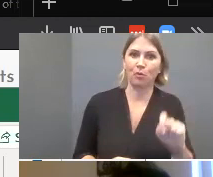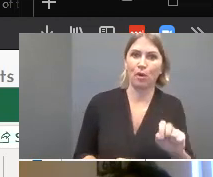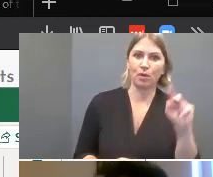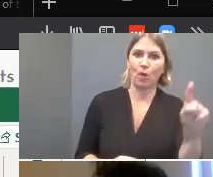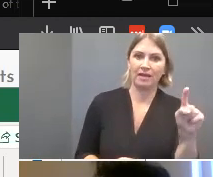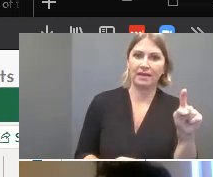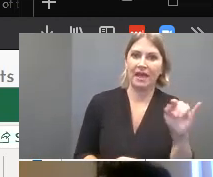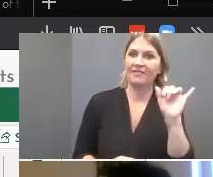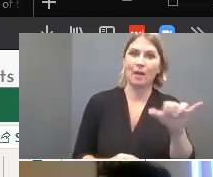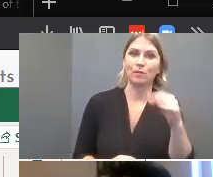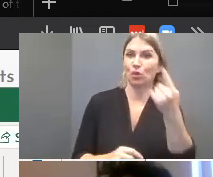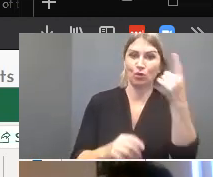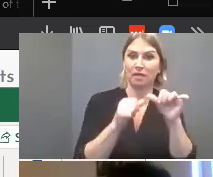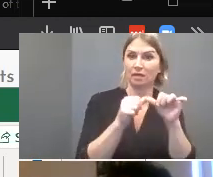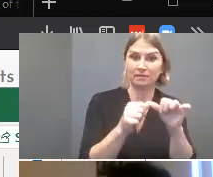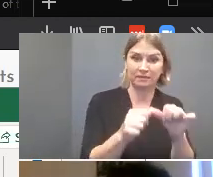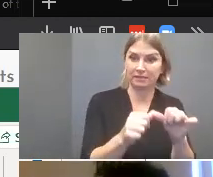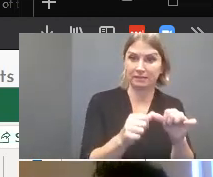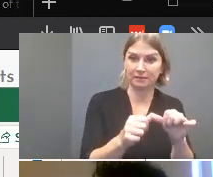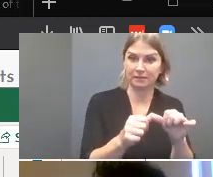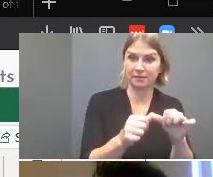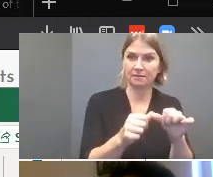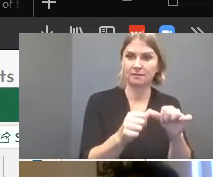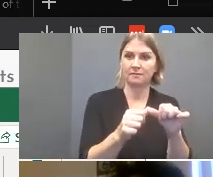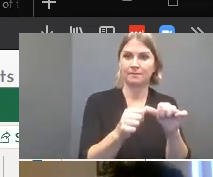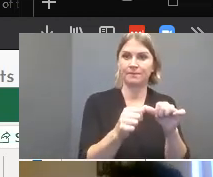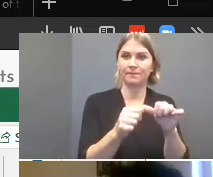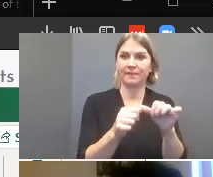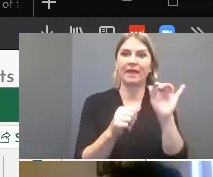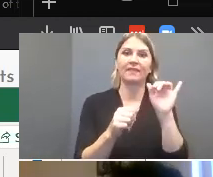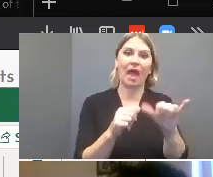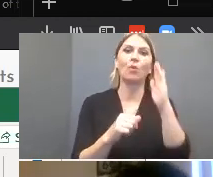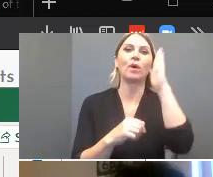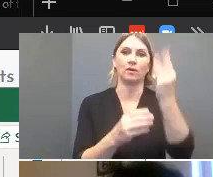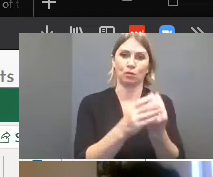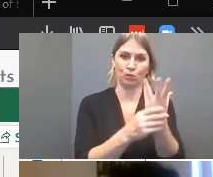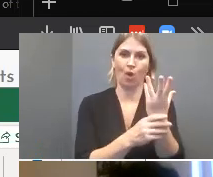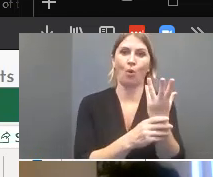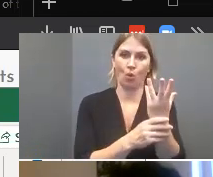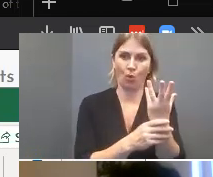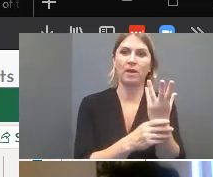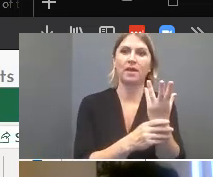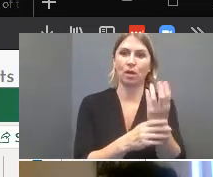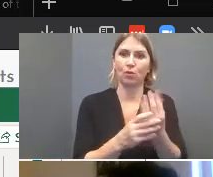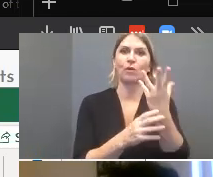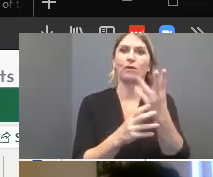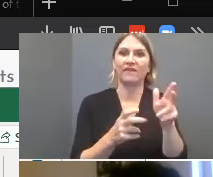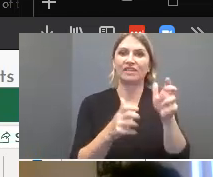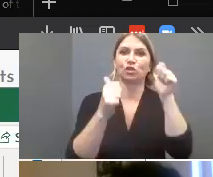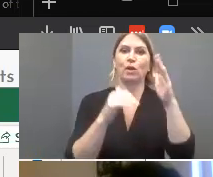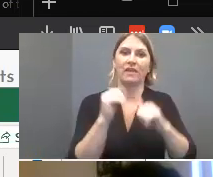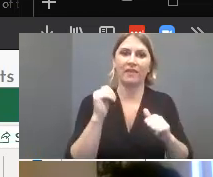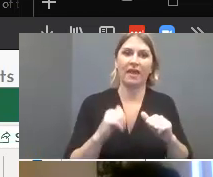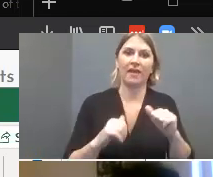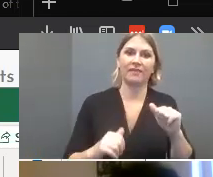only constant that above which it is going to grow, right? Grow faster than this our